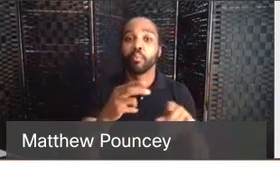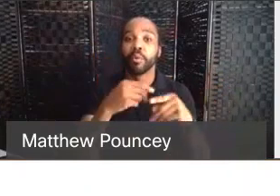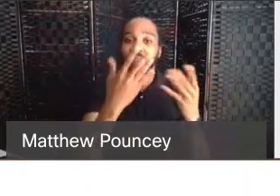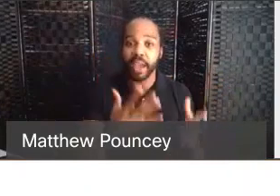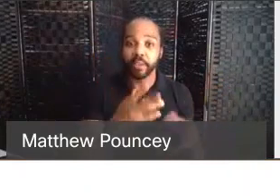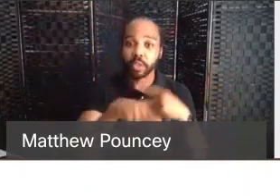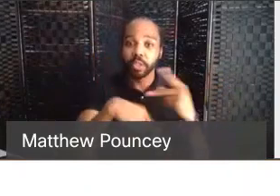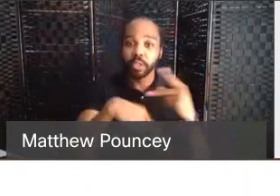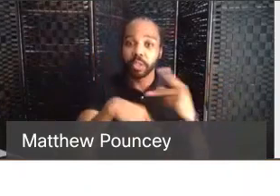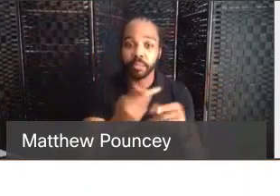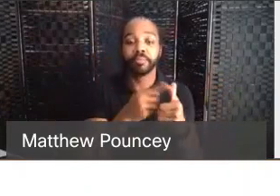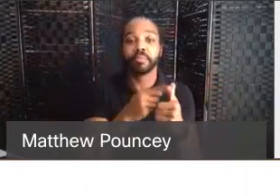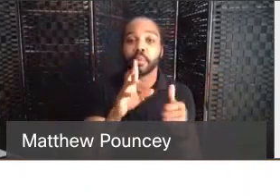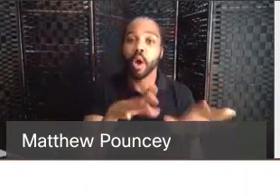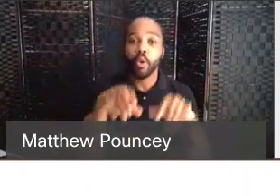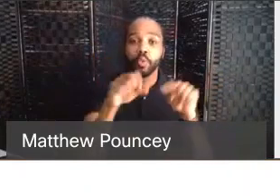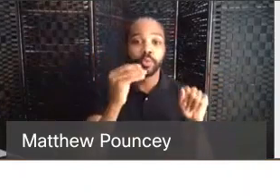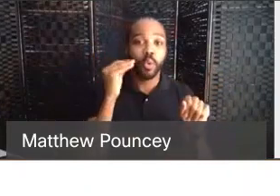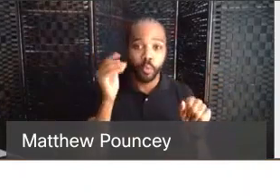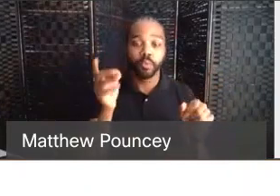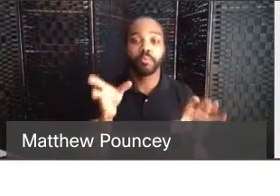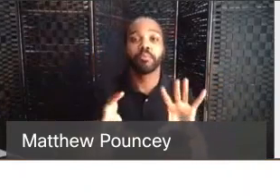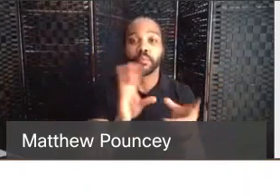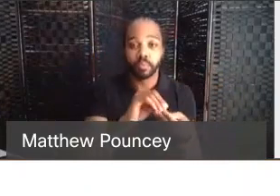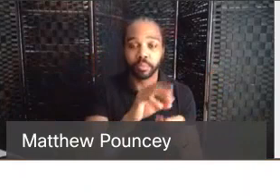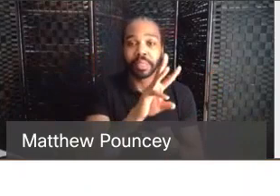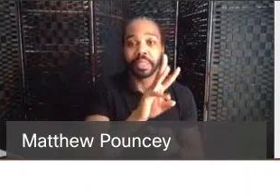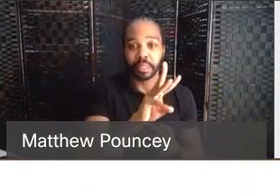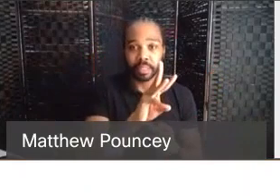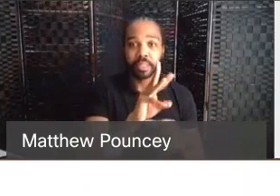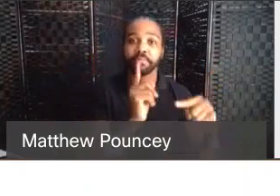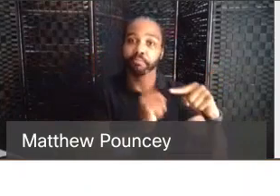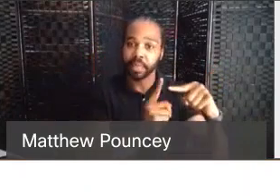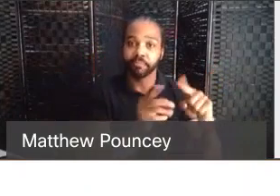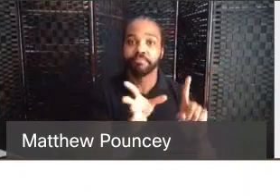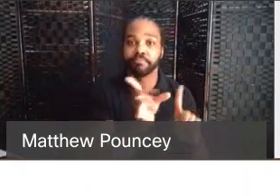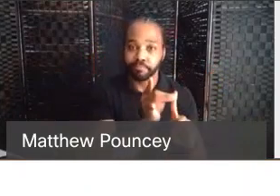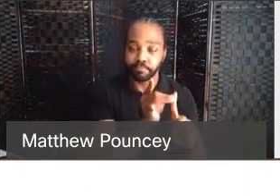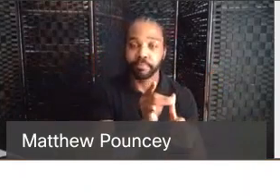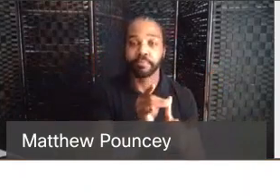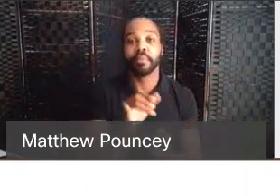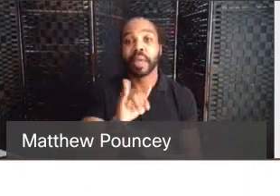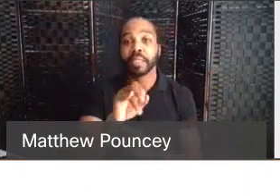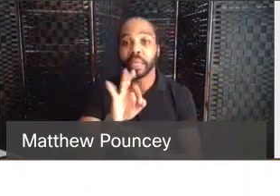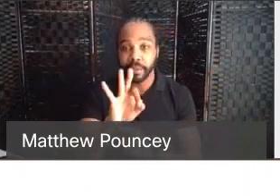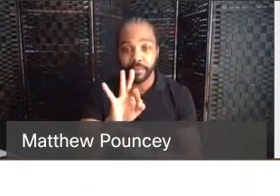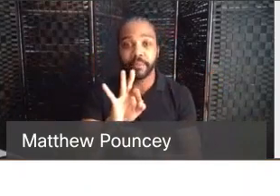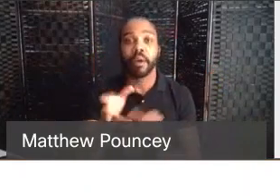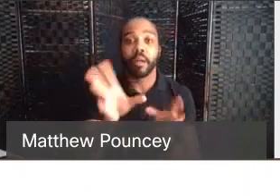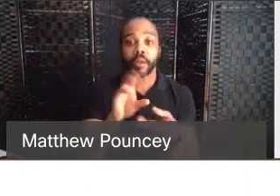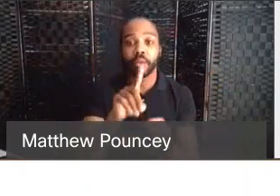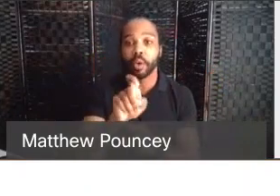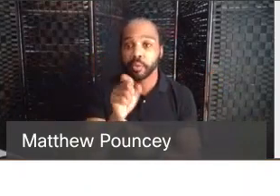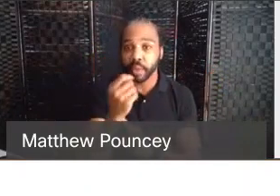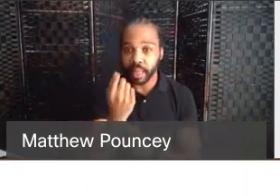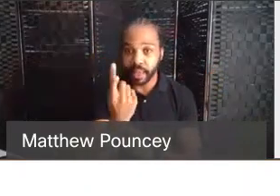in host home, we have had 6 people test positive. In intermediate care facilities, 111.